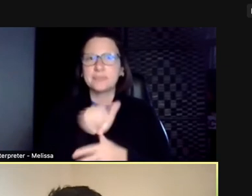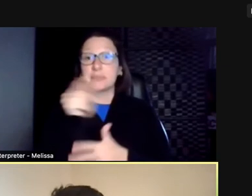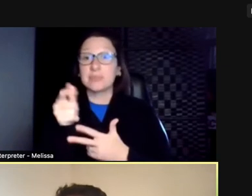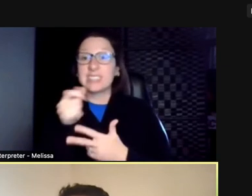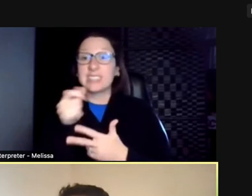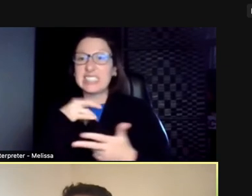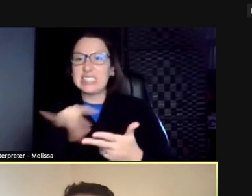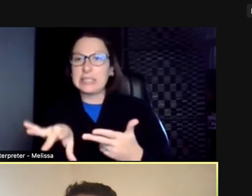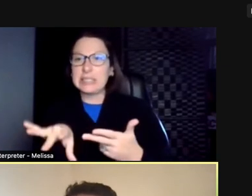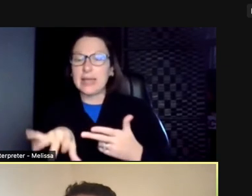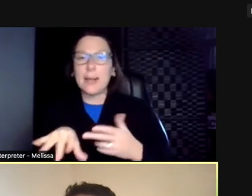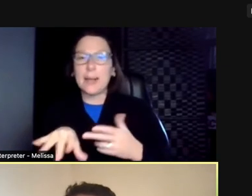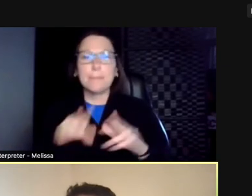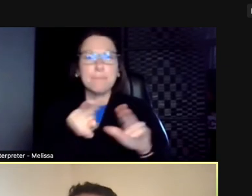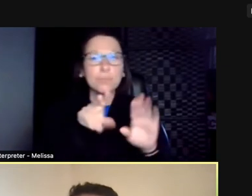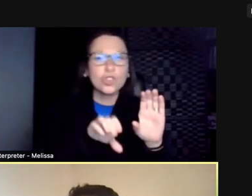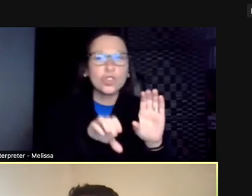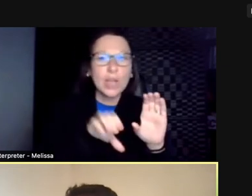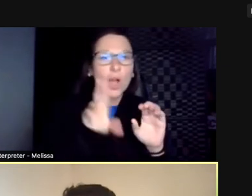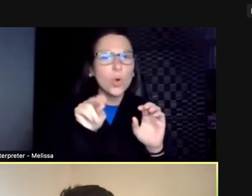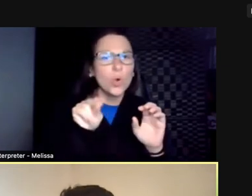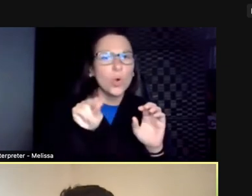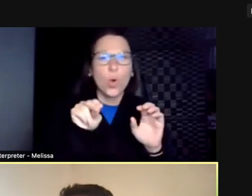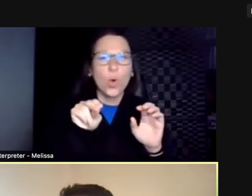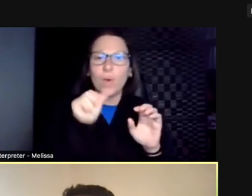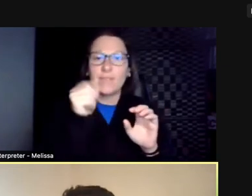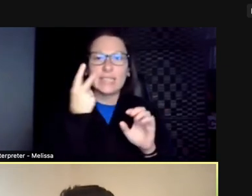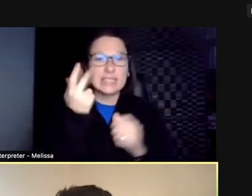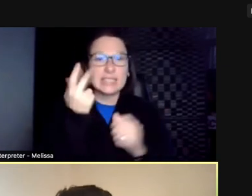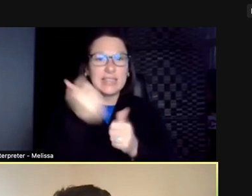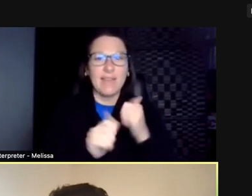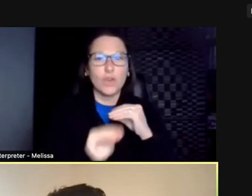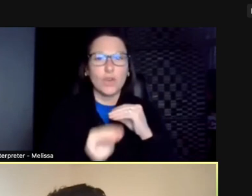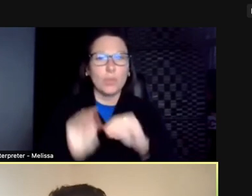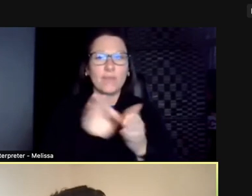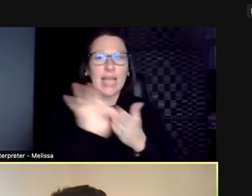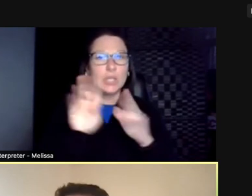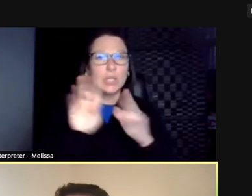No, I have not seen the every move counts assessment. I would love to see that though.